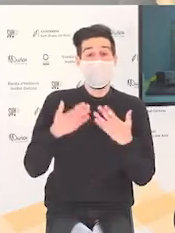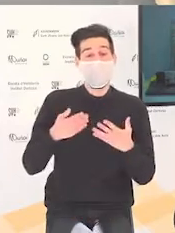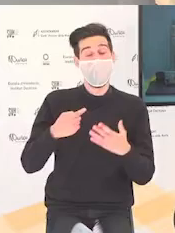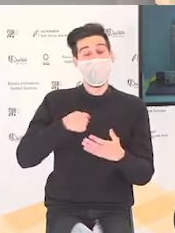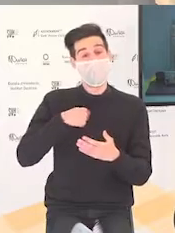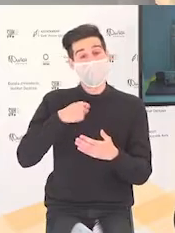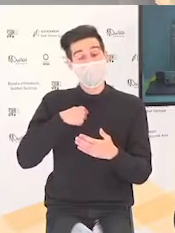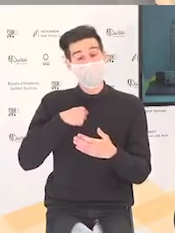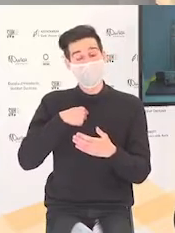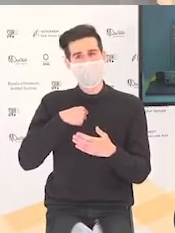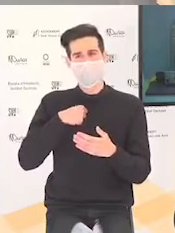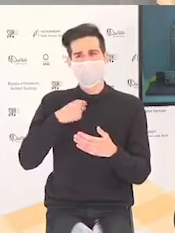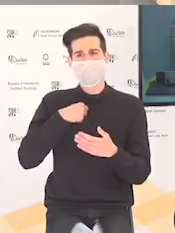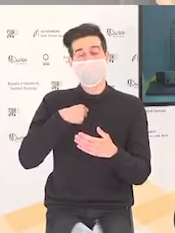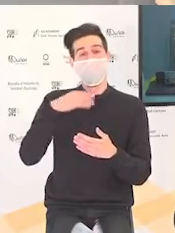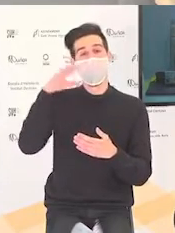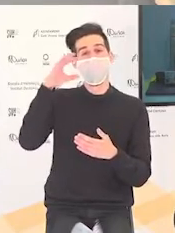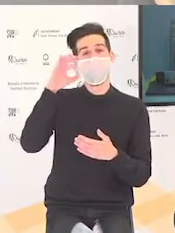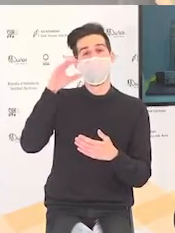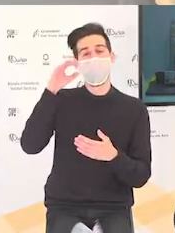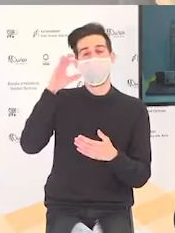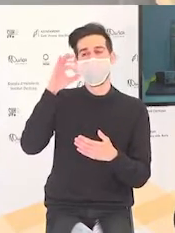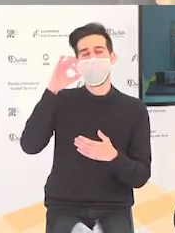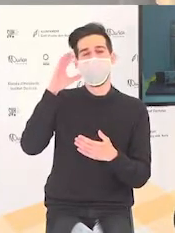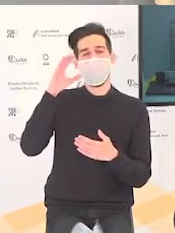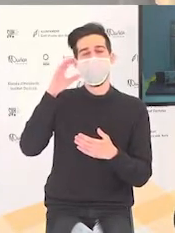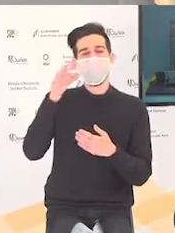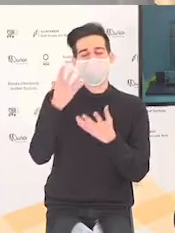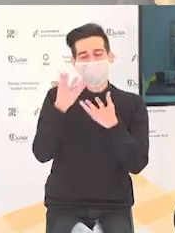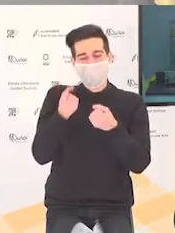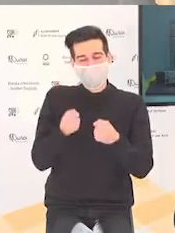un poco de coco desecado, coco seco.